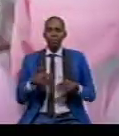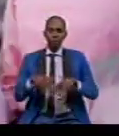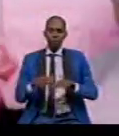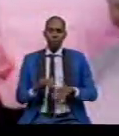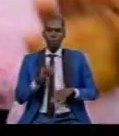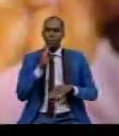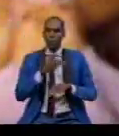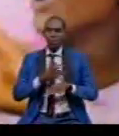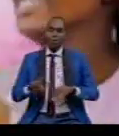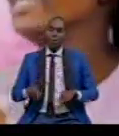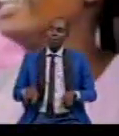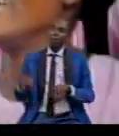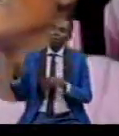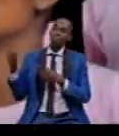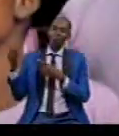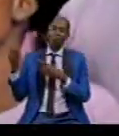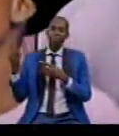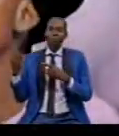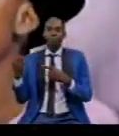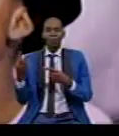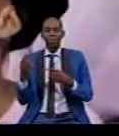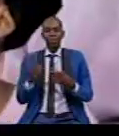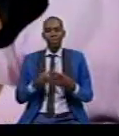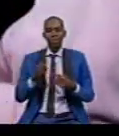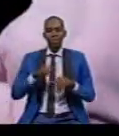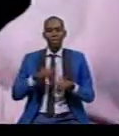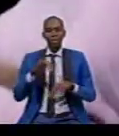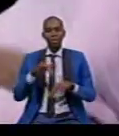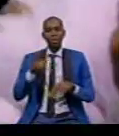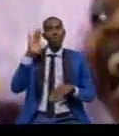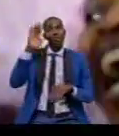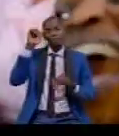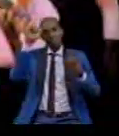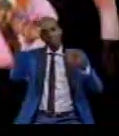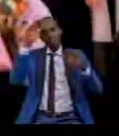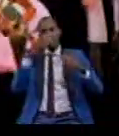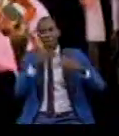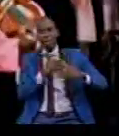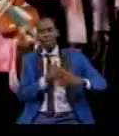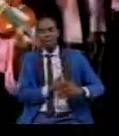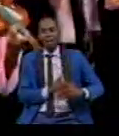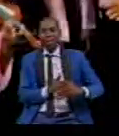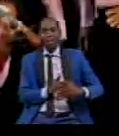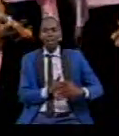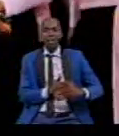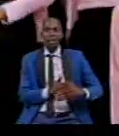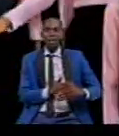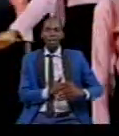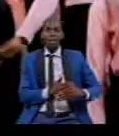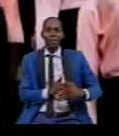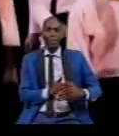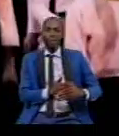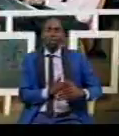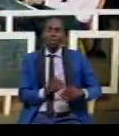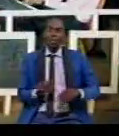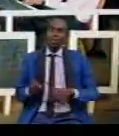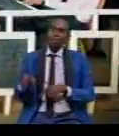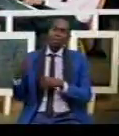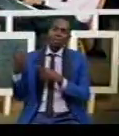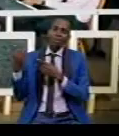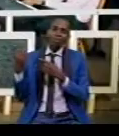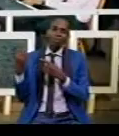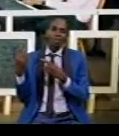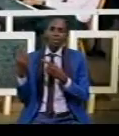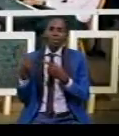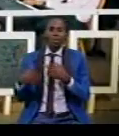new leaf, as they say. We realize our resolution, Our determination cannot set